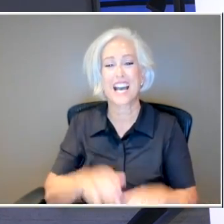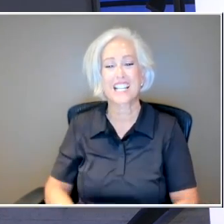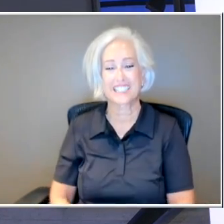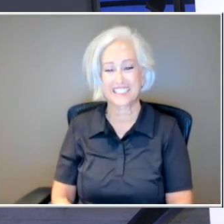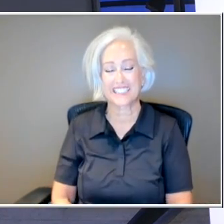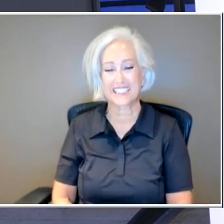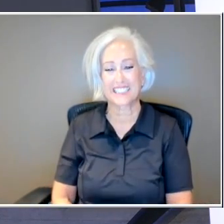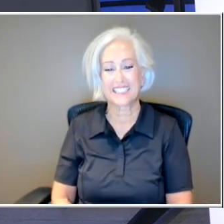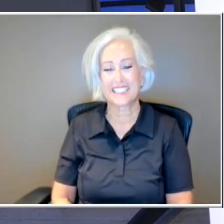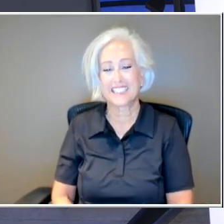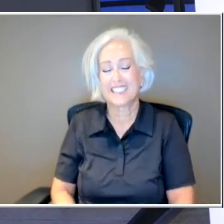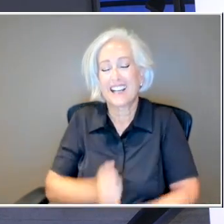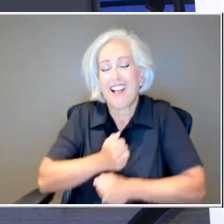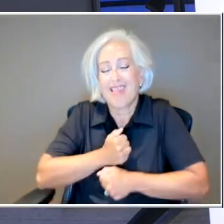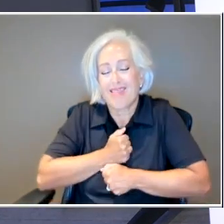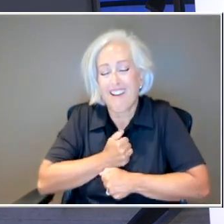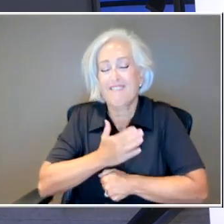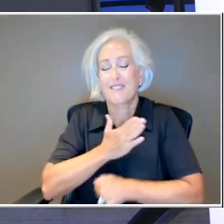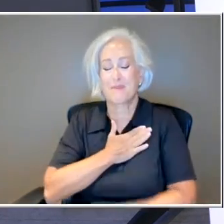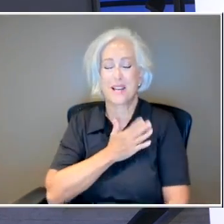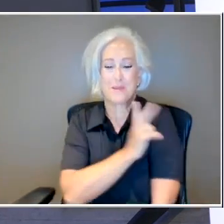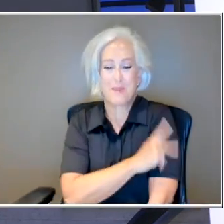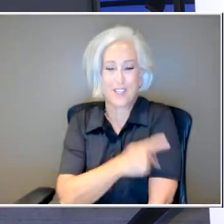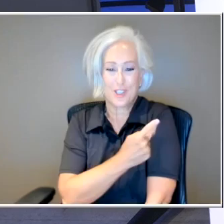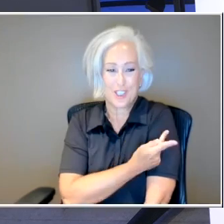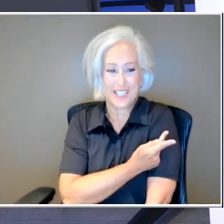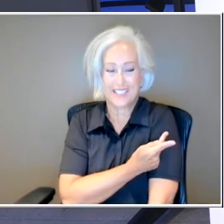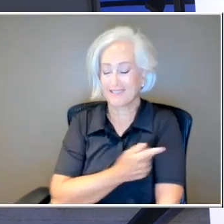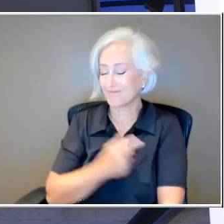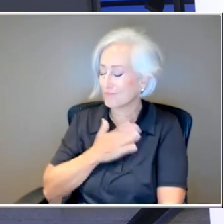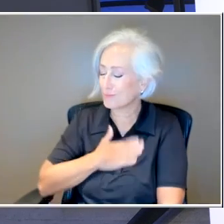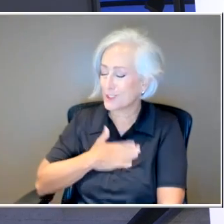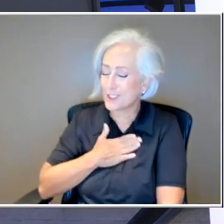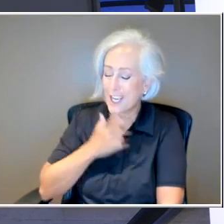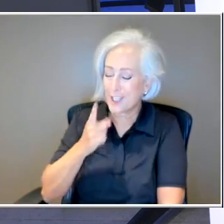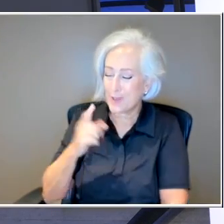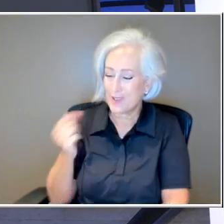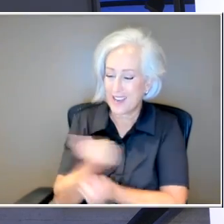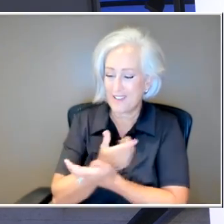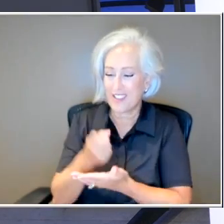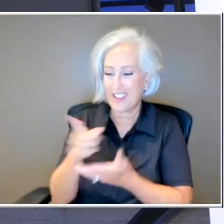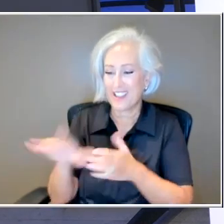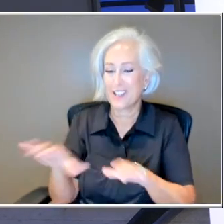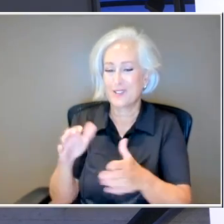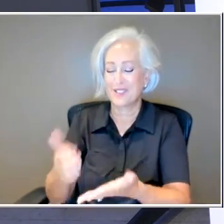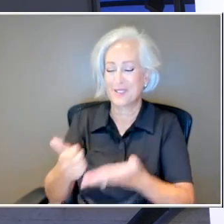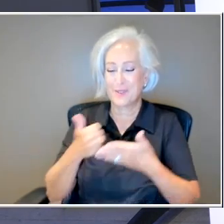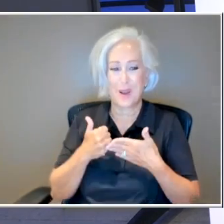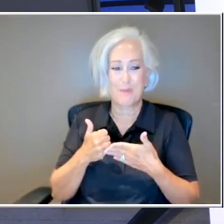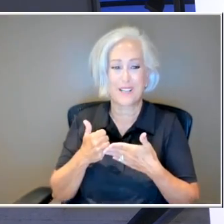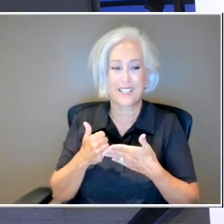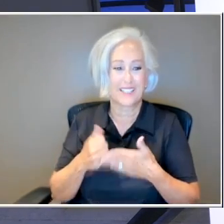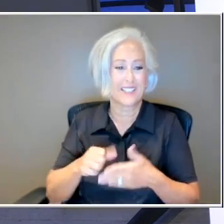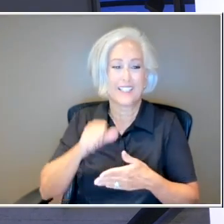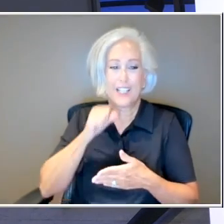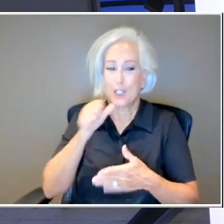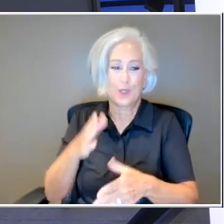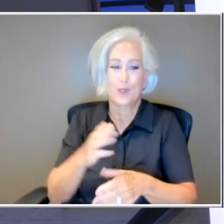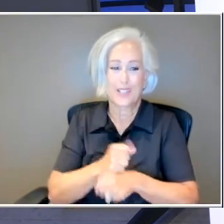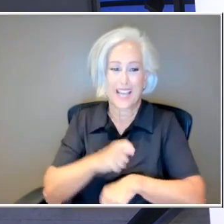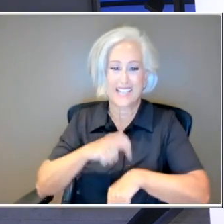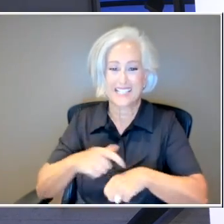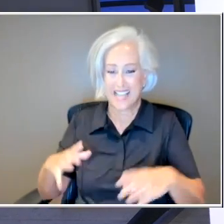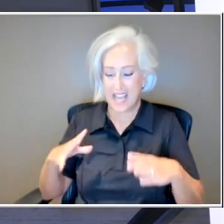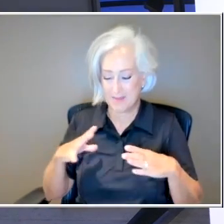love my patients, and really, and I appreciate you and all that you did. And I mean, so, for you sure, didn't get the time off that we did for COVID. You had to